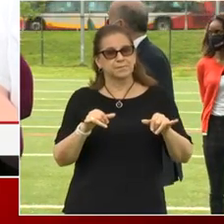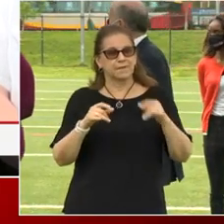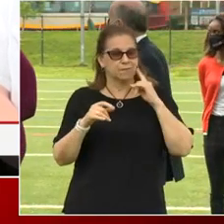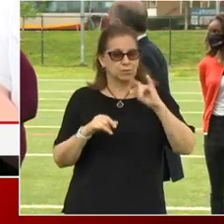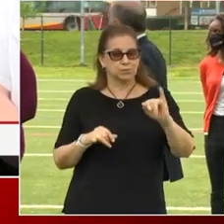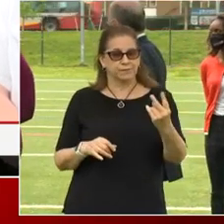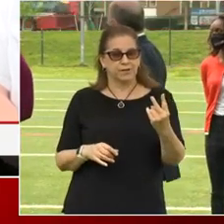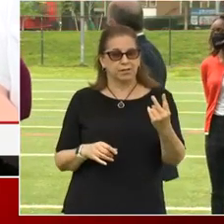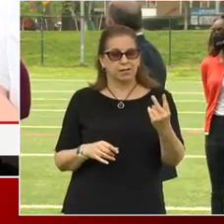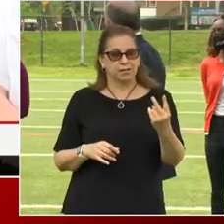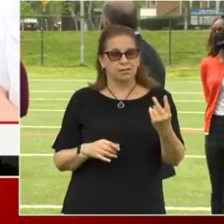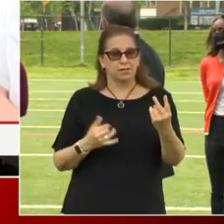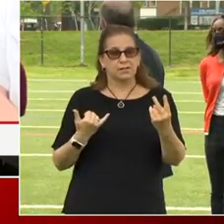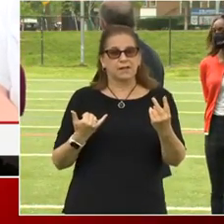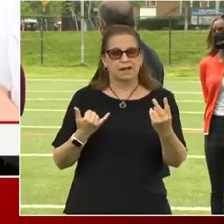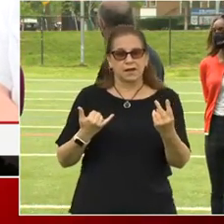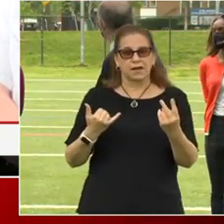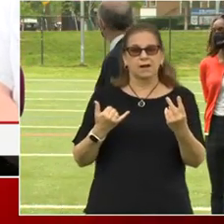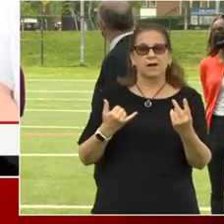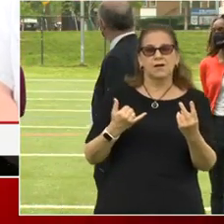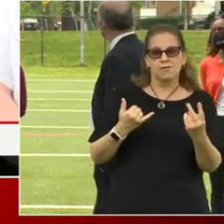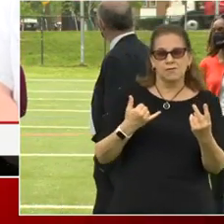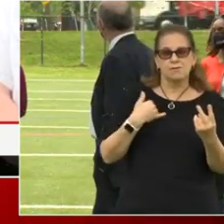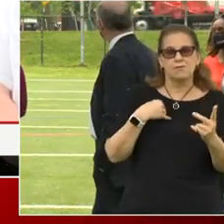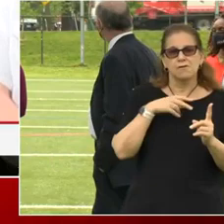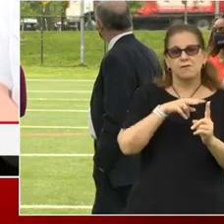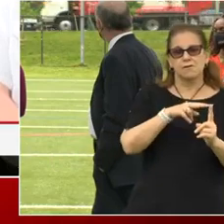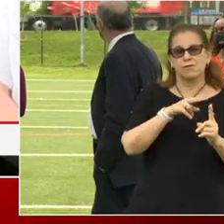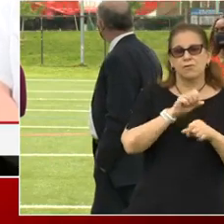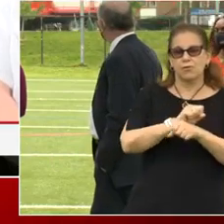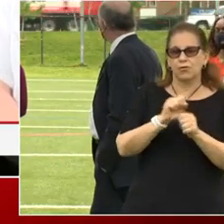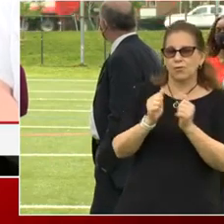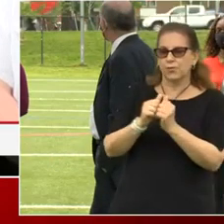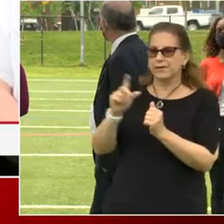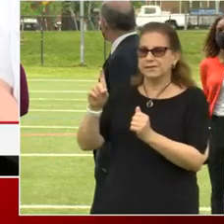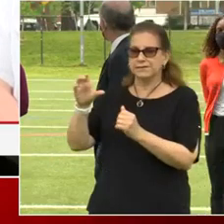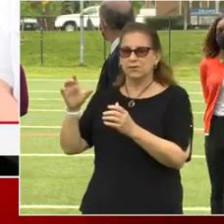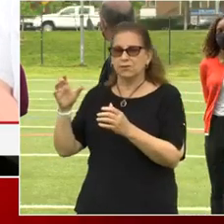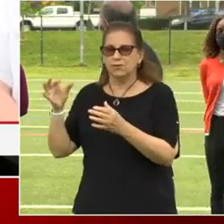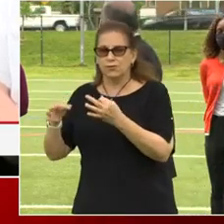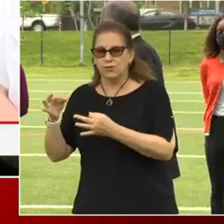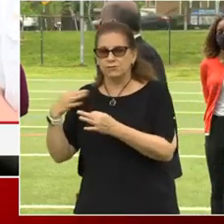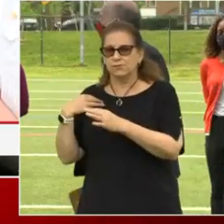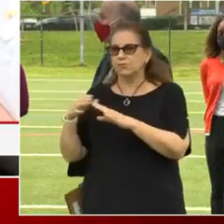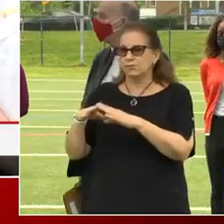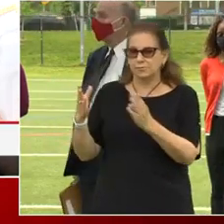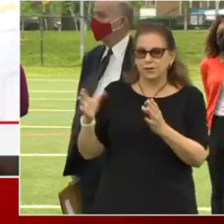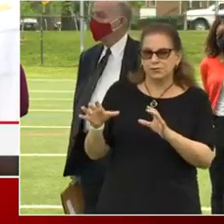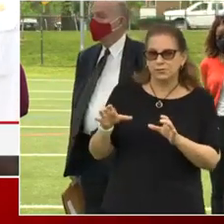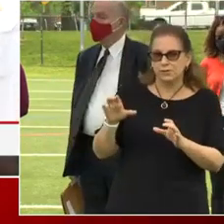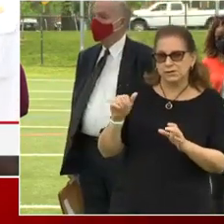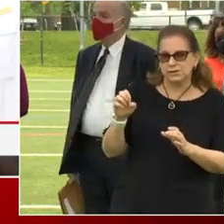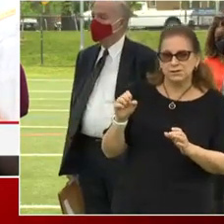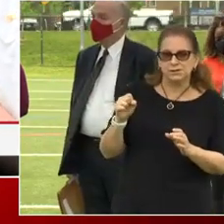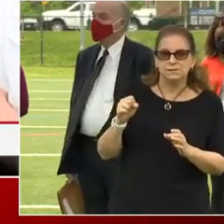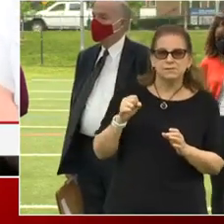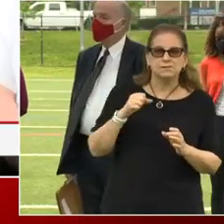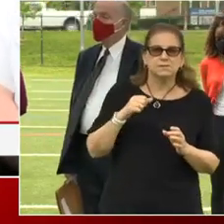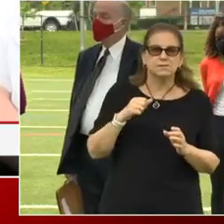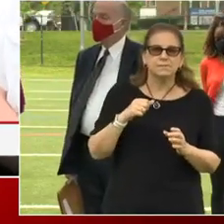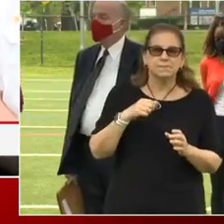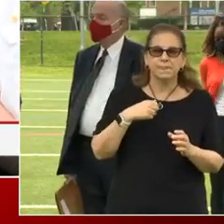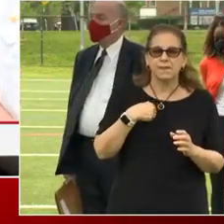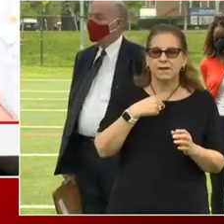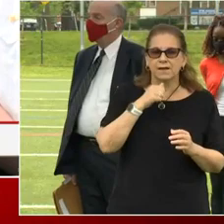So right now the real push is on working with the courts to allow them to open back up and start to do the amount of cases that we need to do so that we're not keeping people